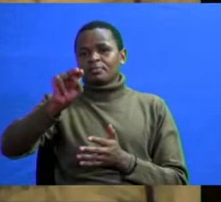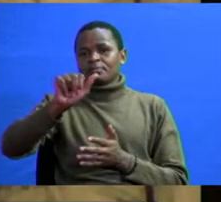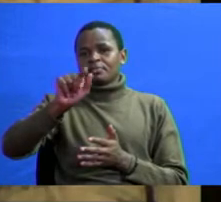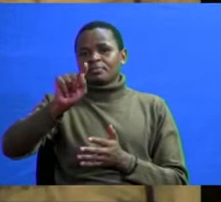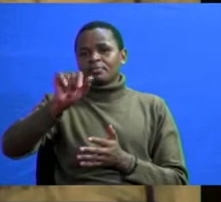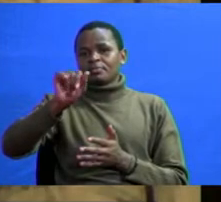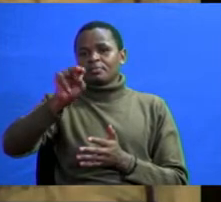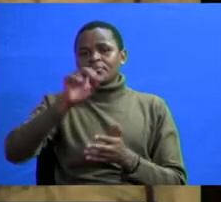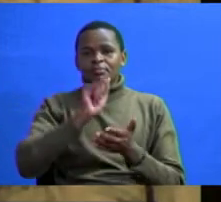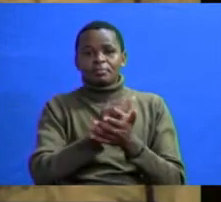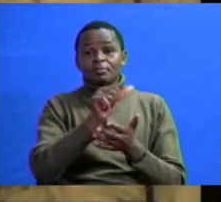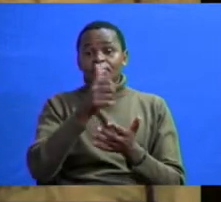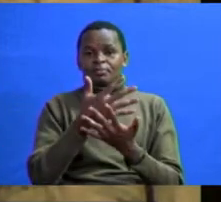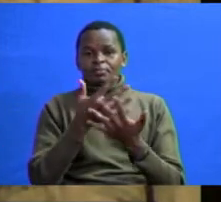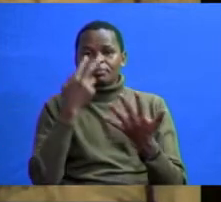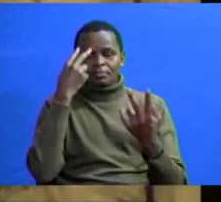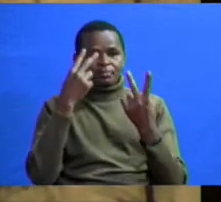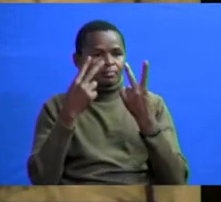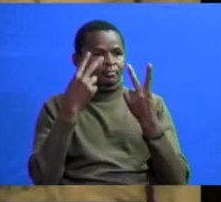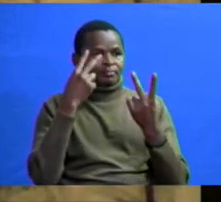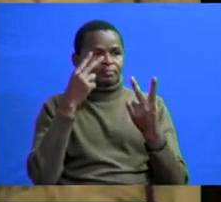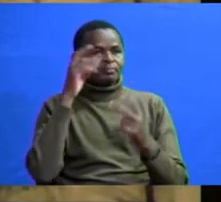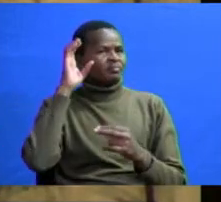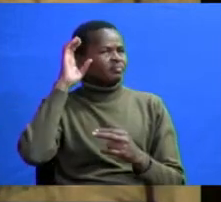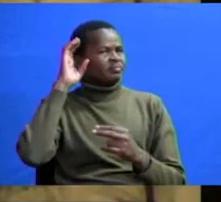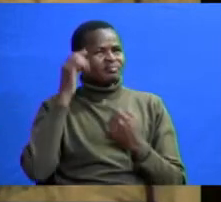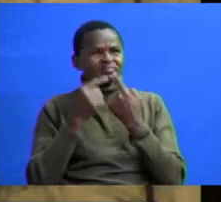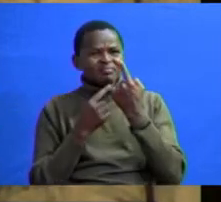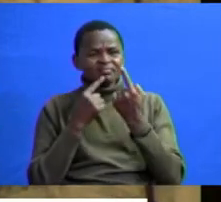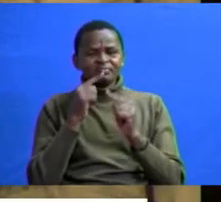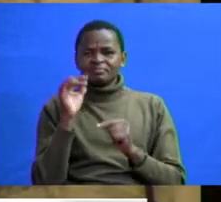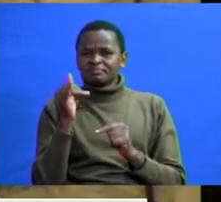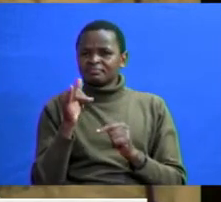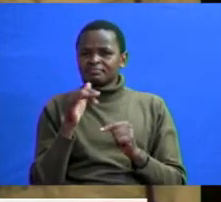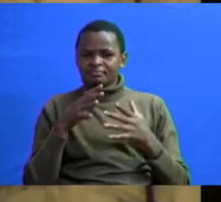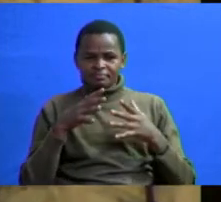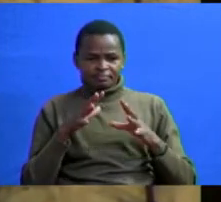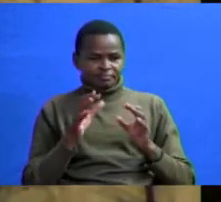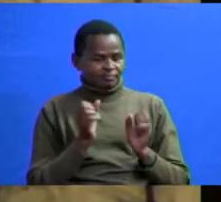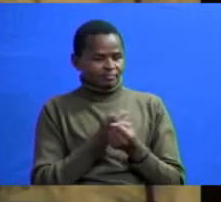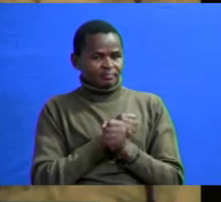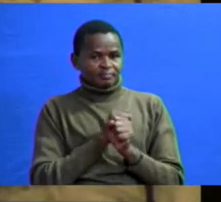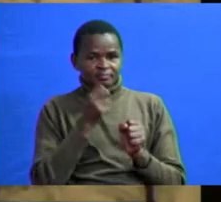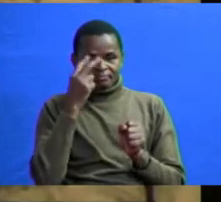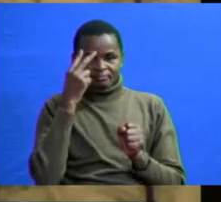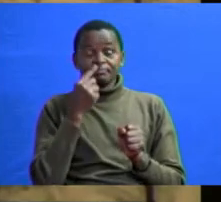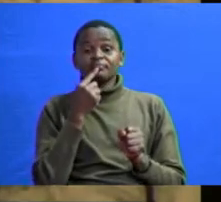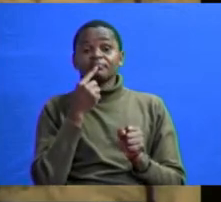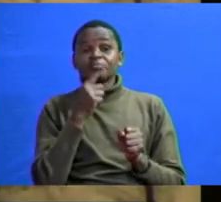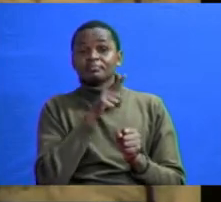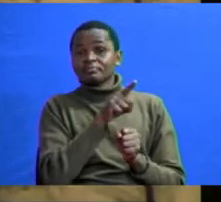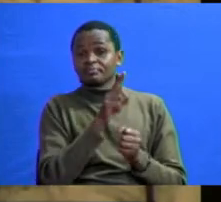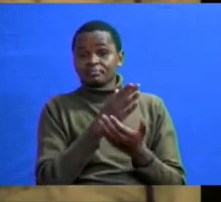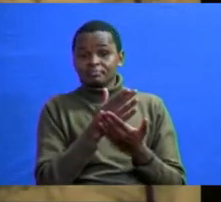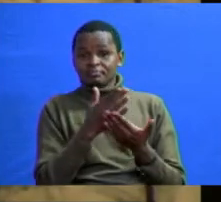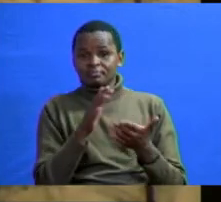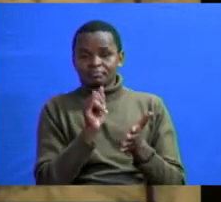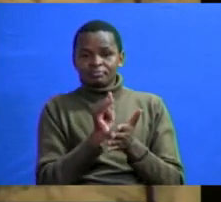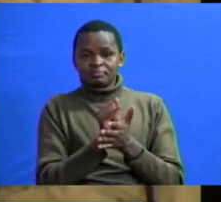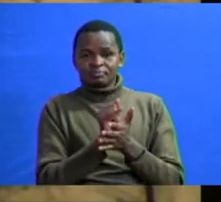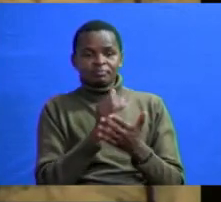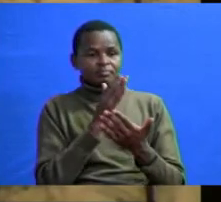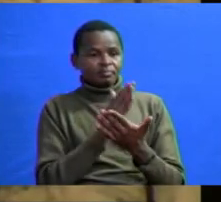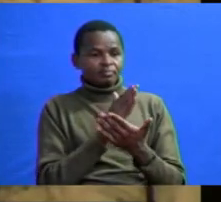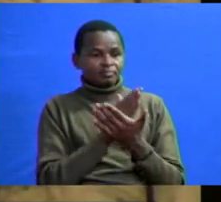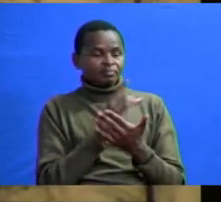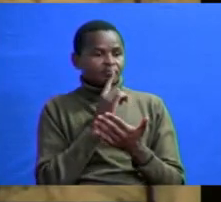that other people can't see, or you're hearing someone talking to you yet people around you cannot see. So those are some of the things that can actually